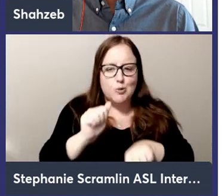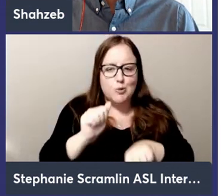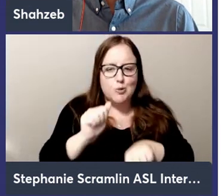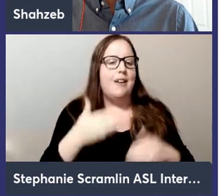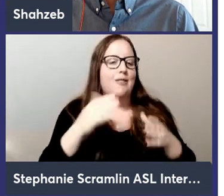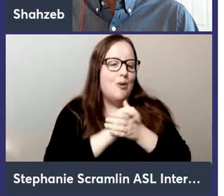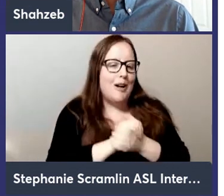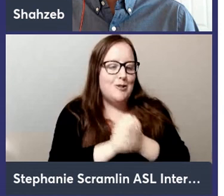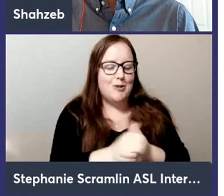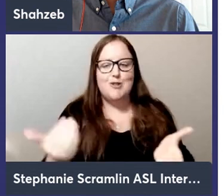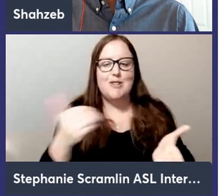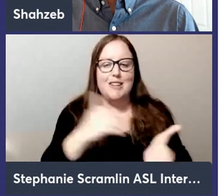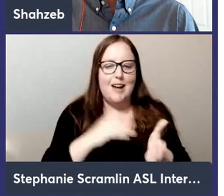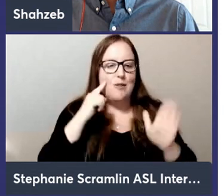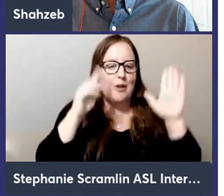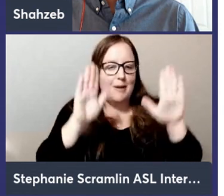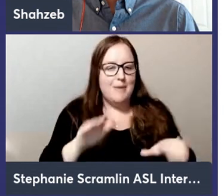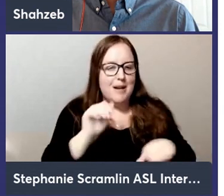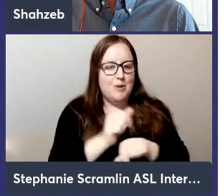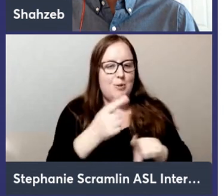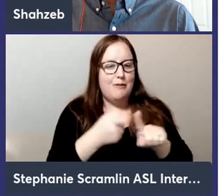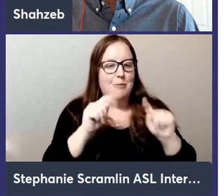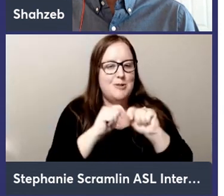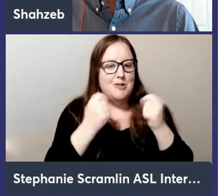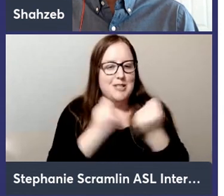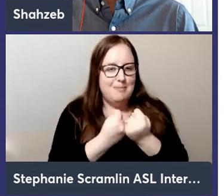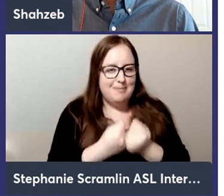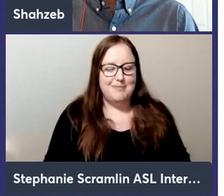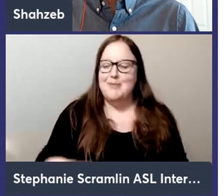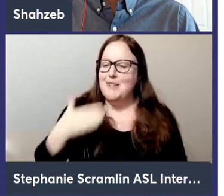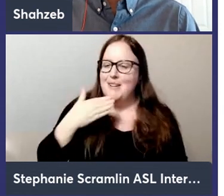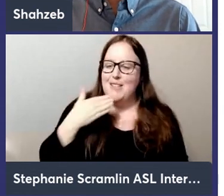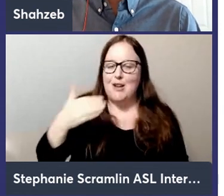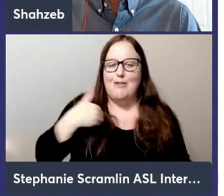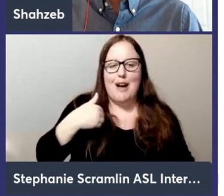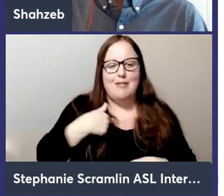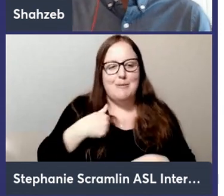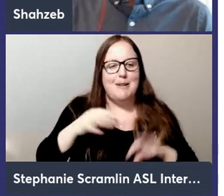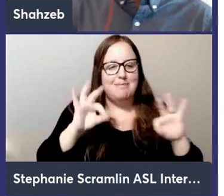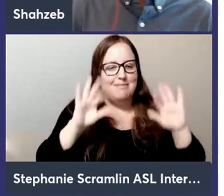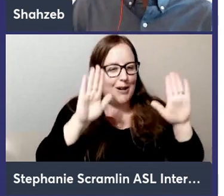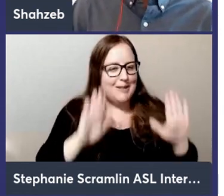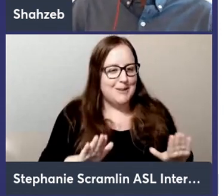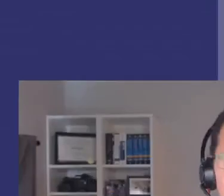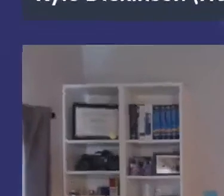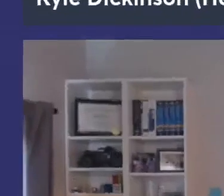congrats again on the amazing work from your team. Yeah. Thanks for having me. Super awesome.